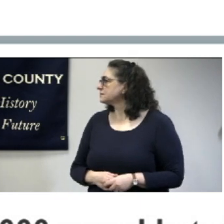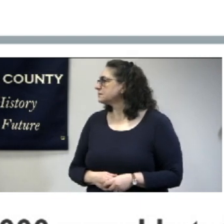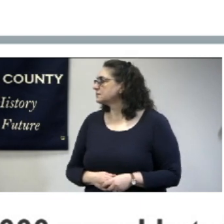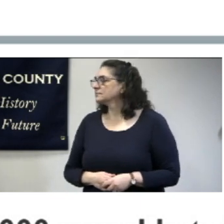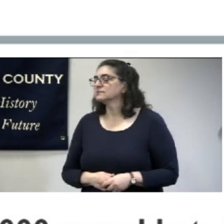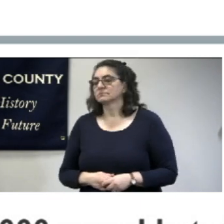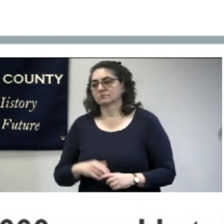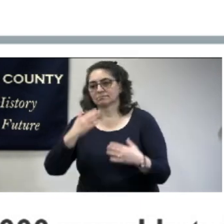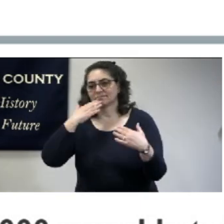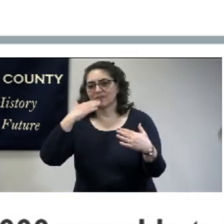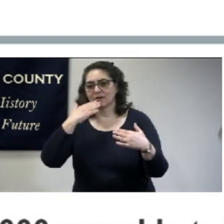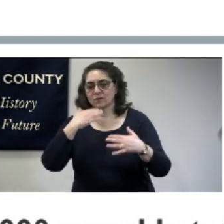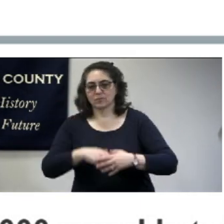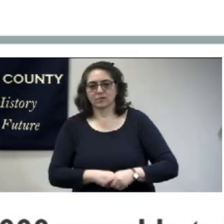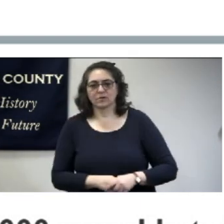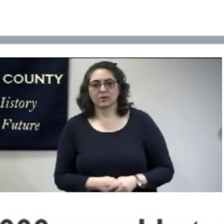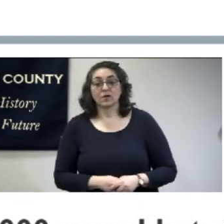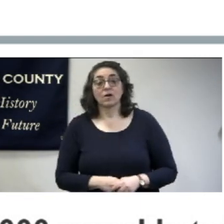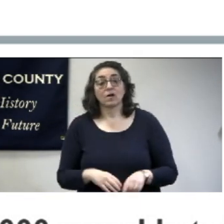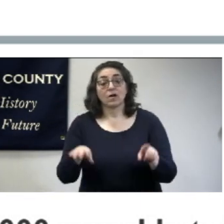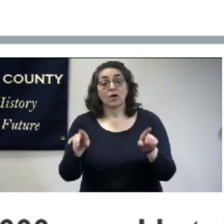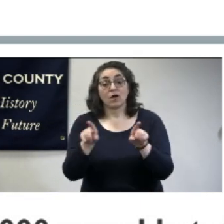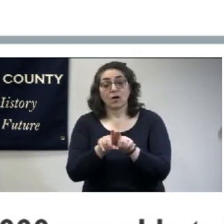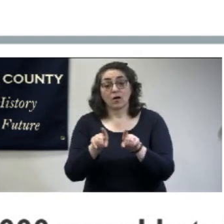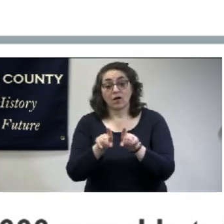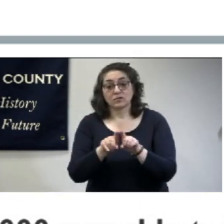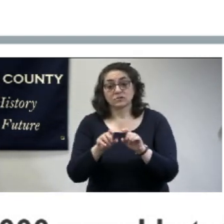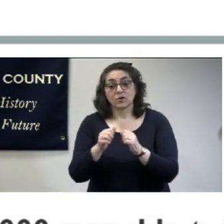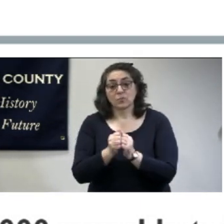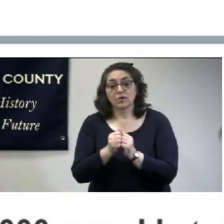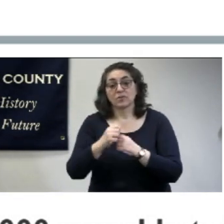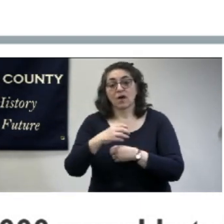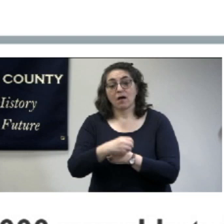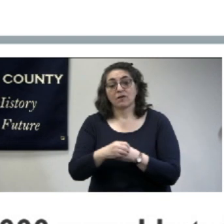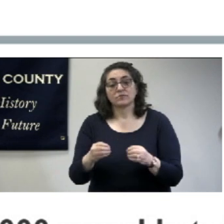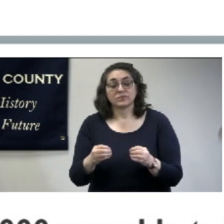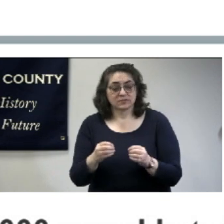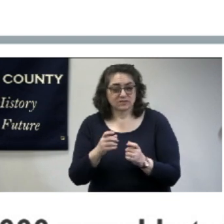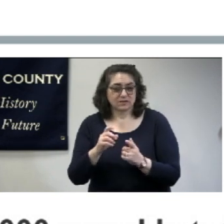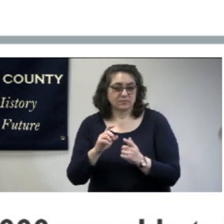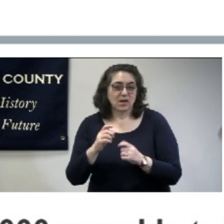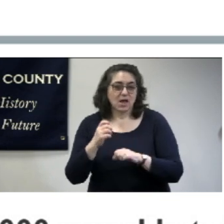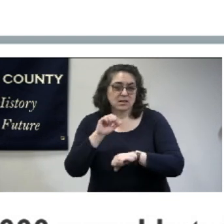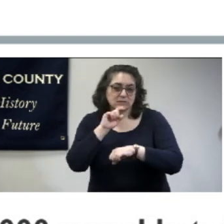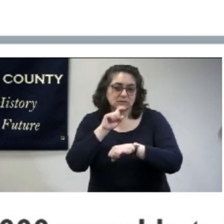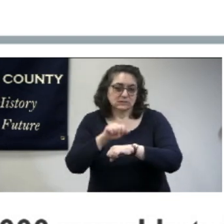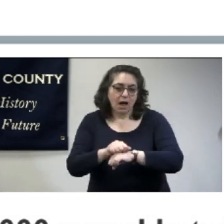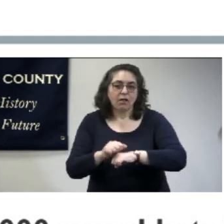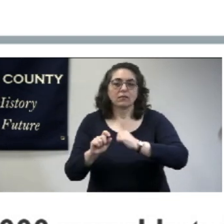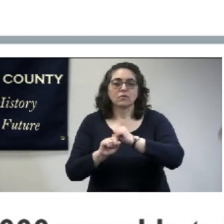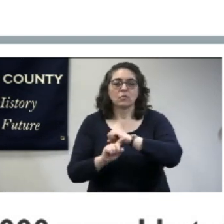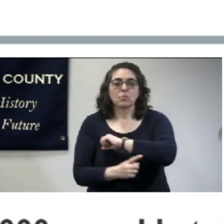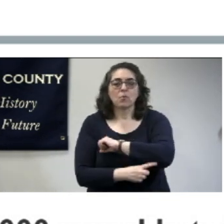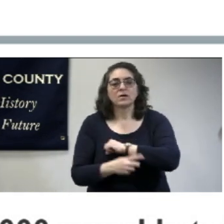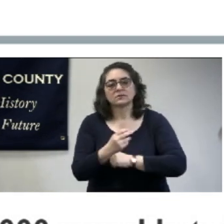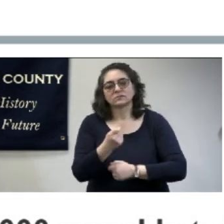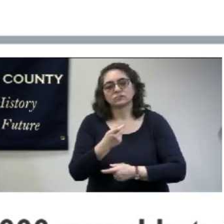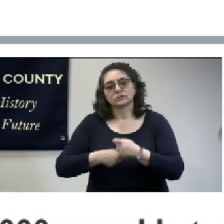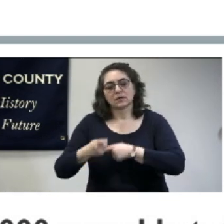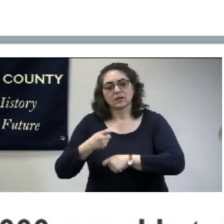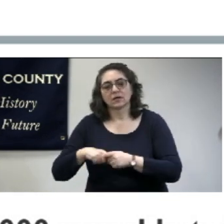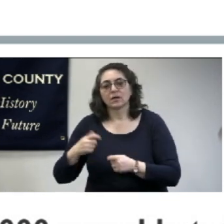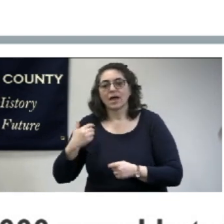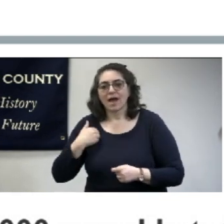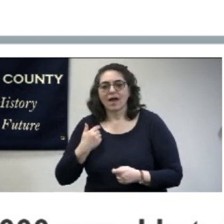In addition, with the Office of Solid Waste and Recycling, We distributed over 6,000 reusable